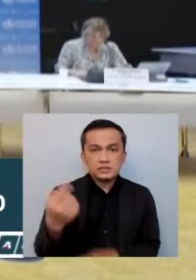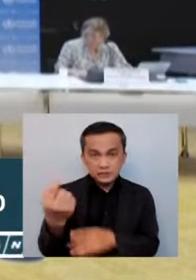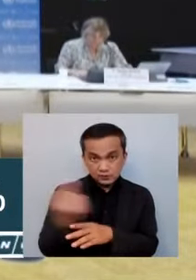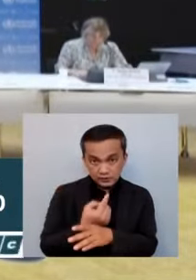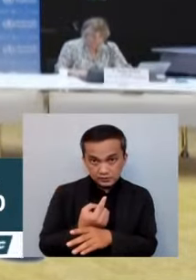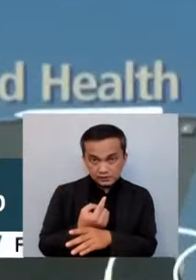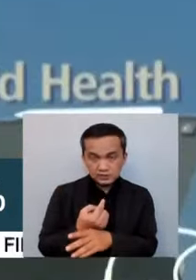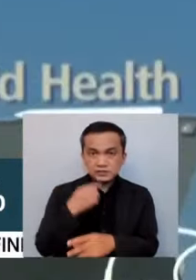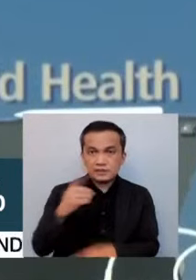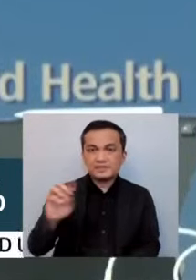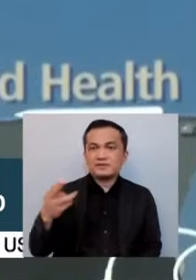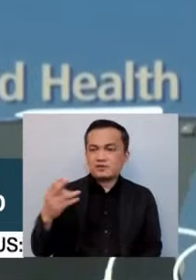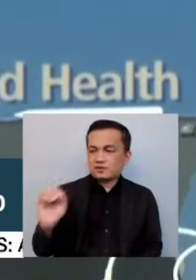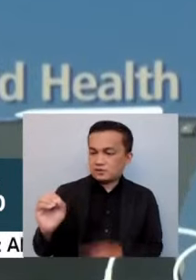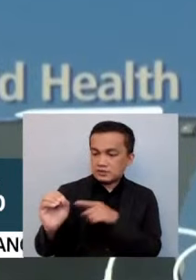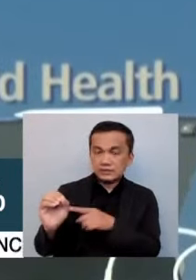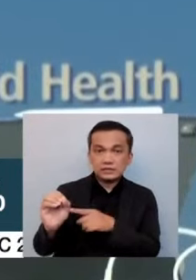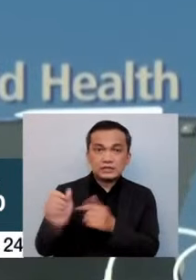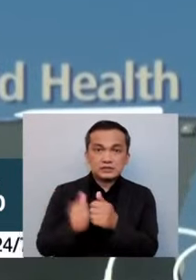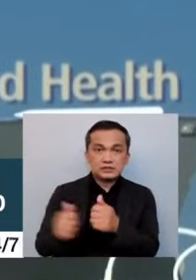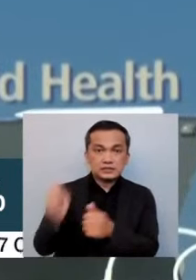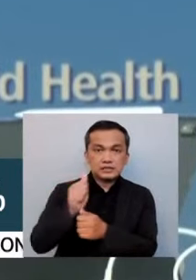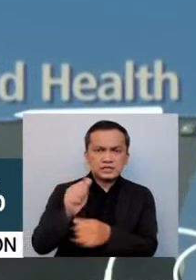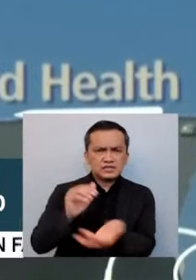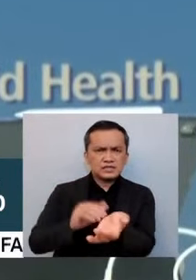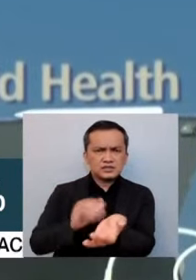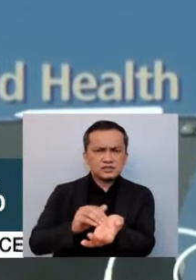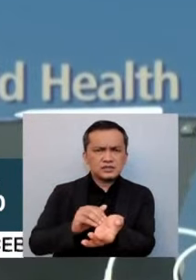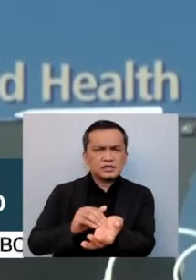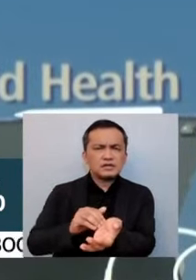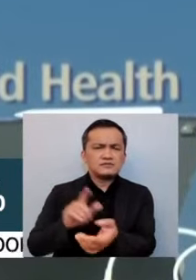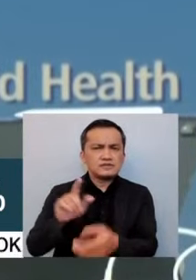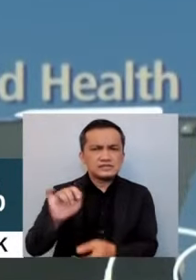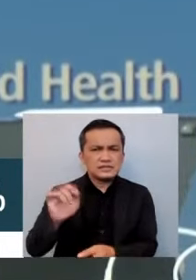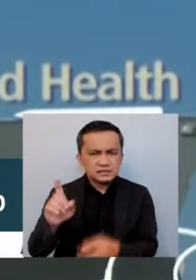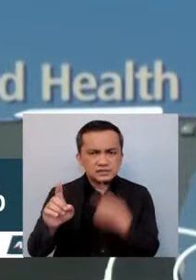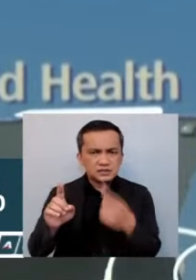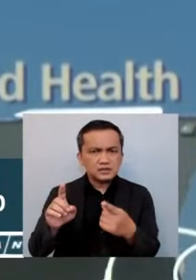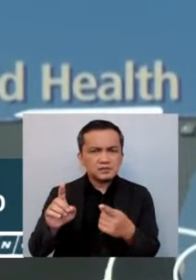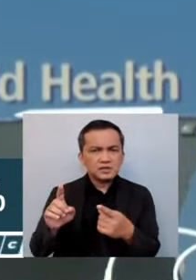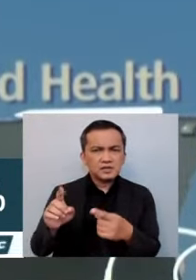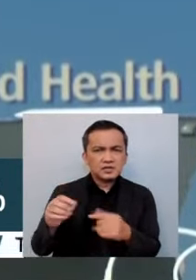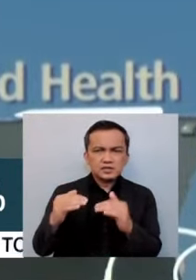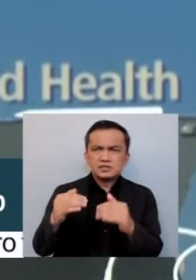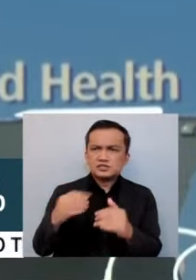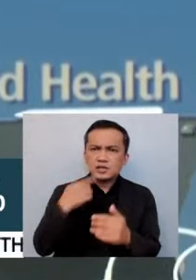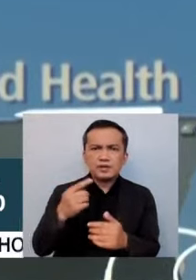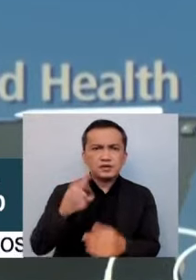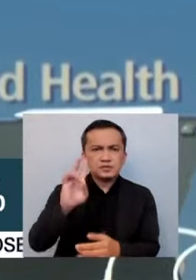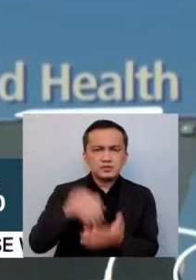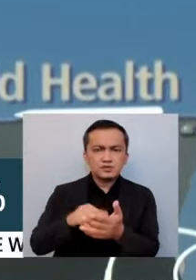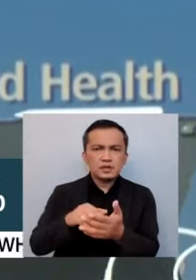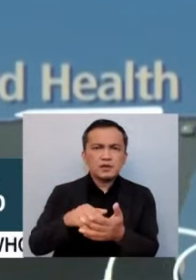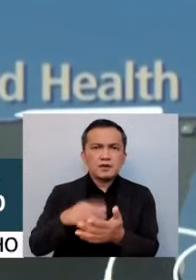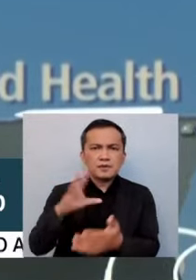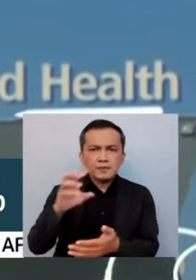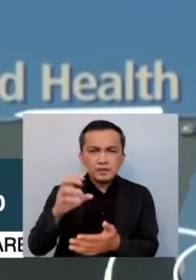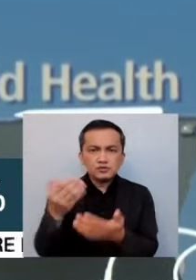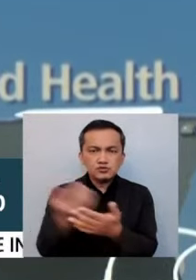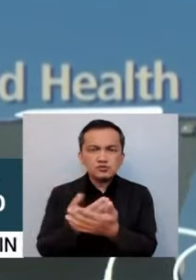to WHO Director General Dr. Tedros Ghebreyesus. Last week, it says that 7,500 new cases were reported, bringing